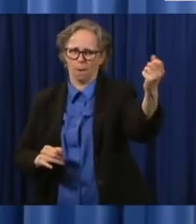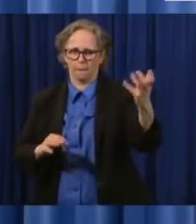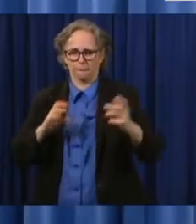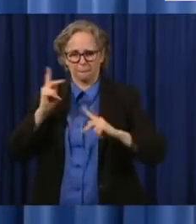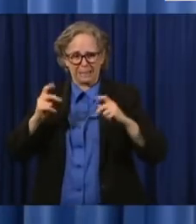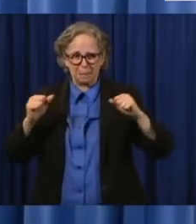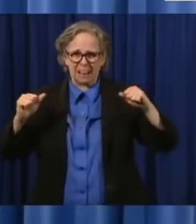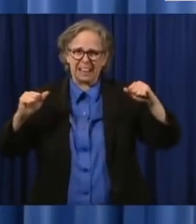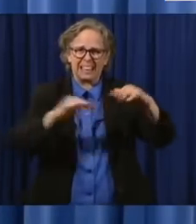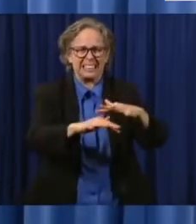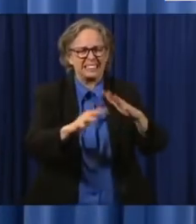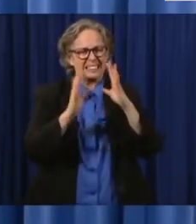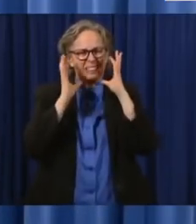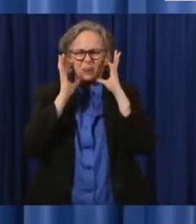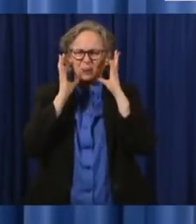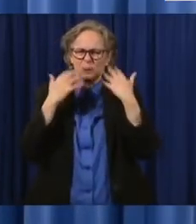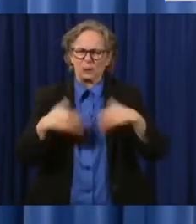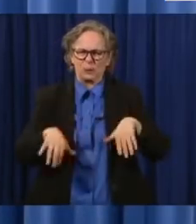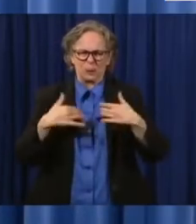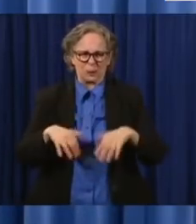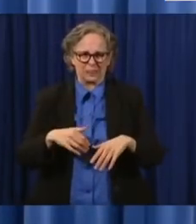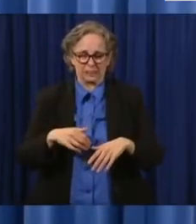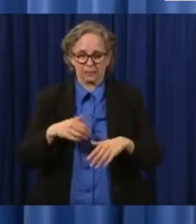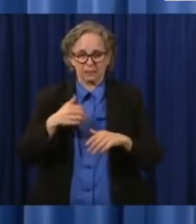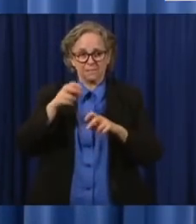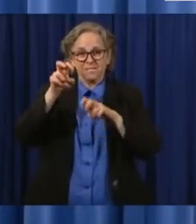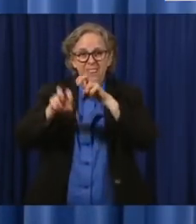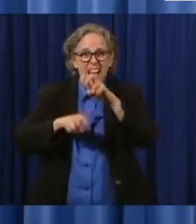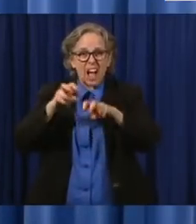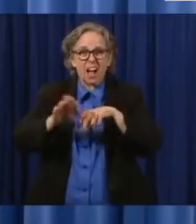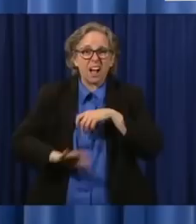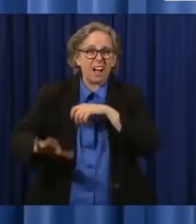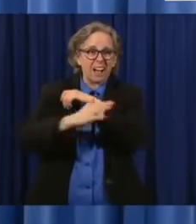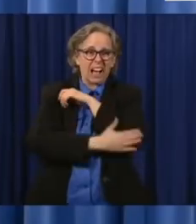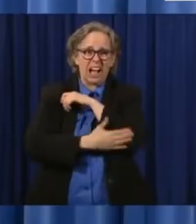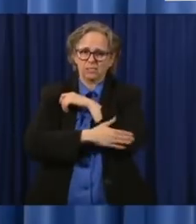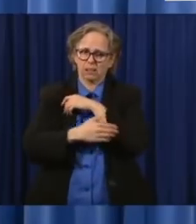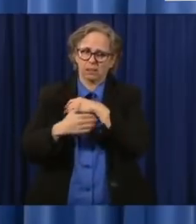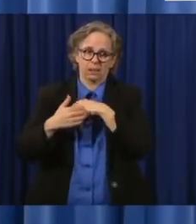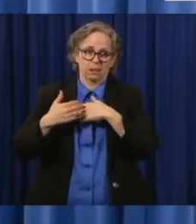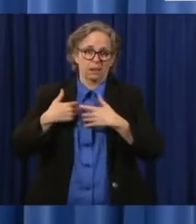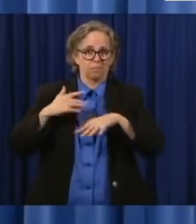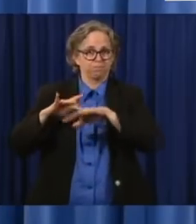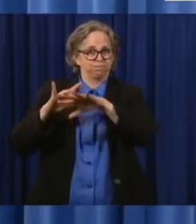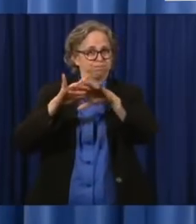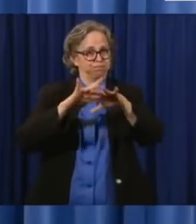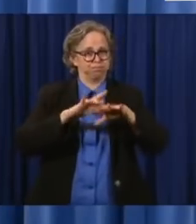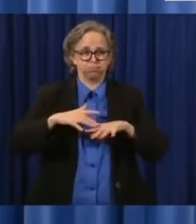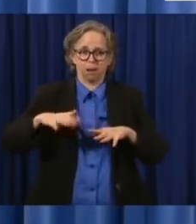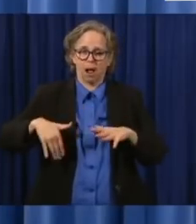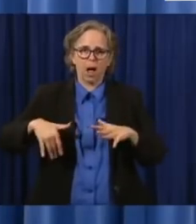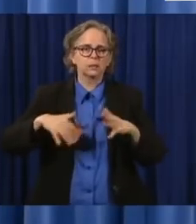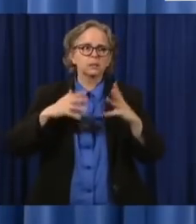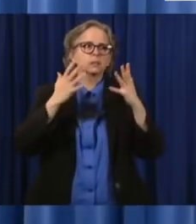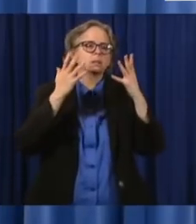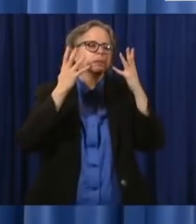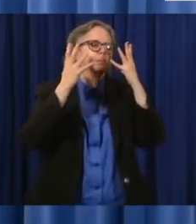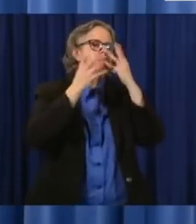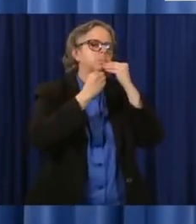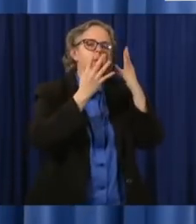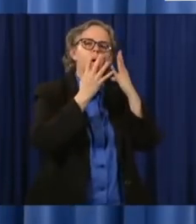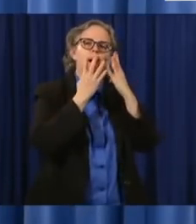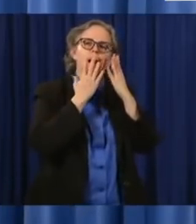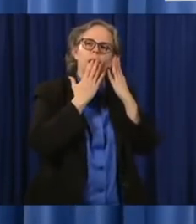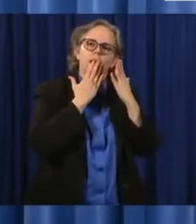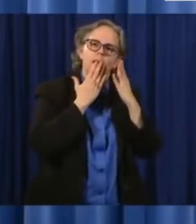every fair in this state one time or the other. And there's some just amazing fairs. But,